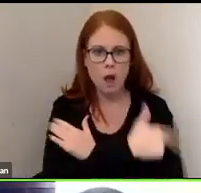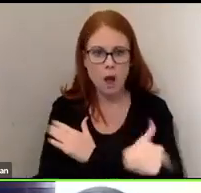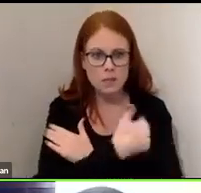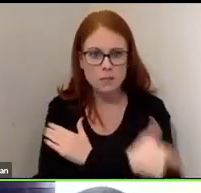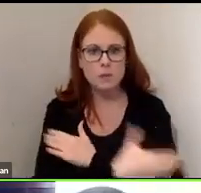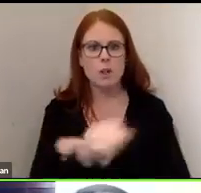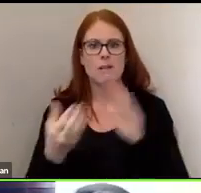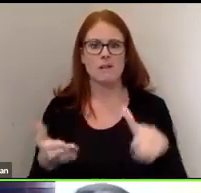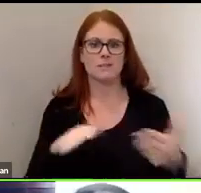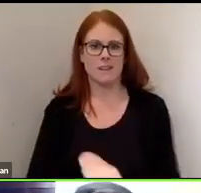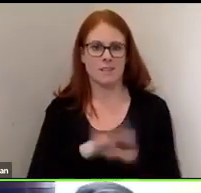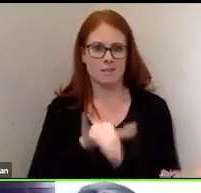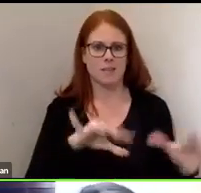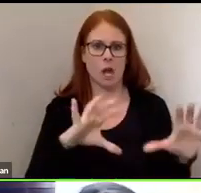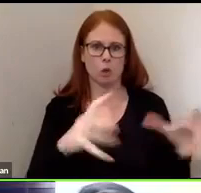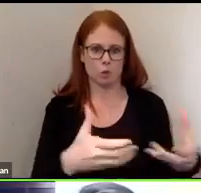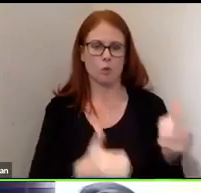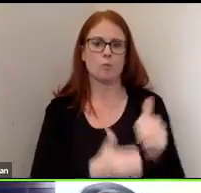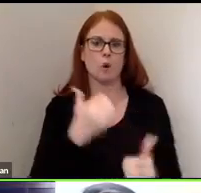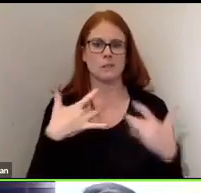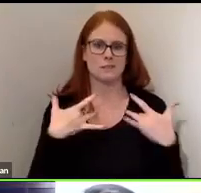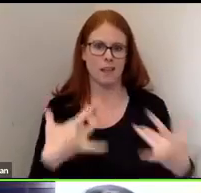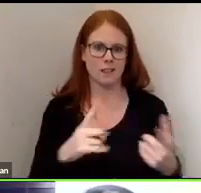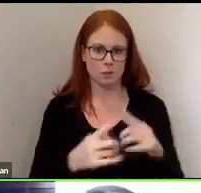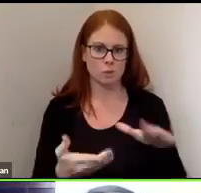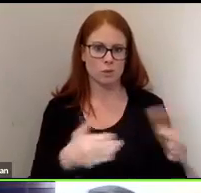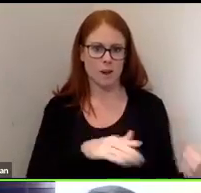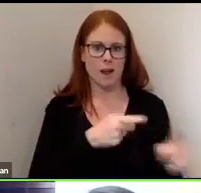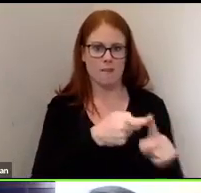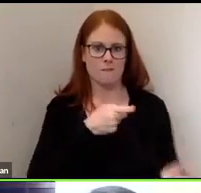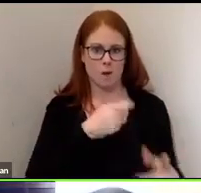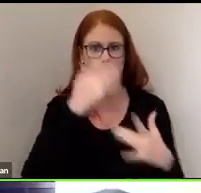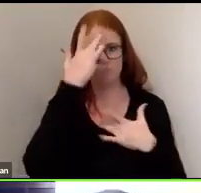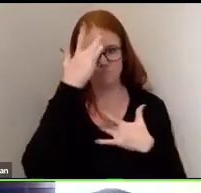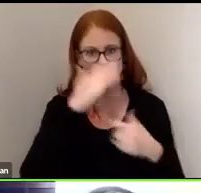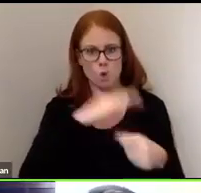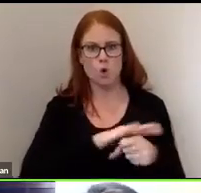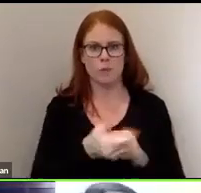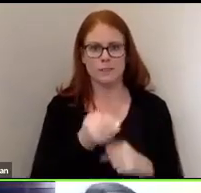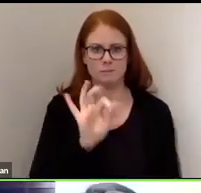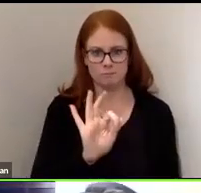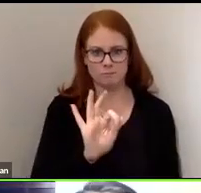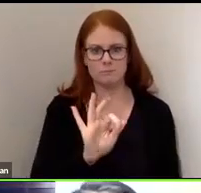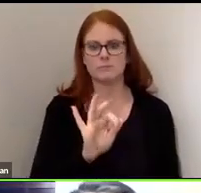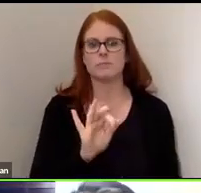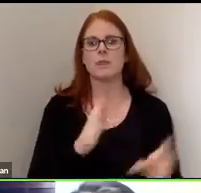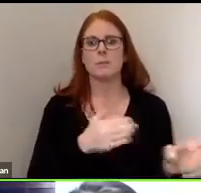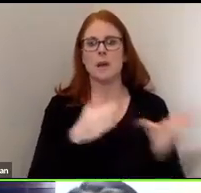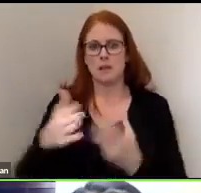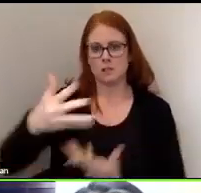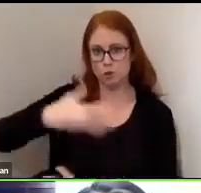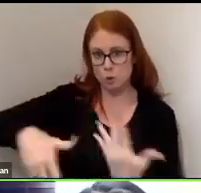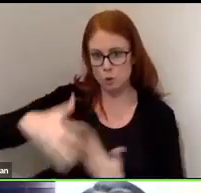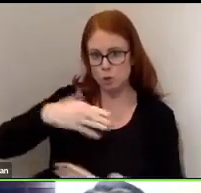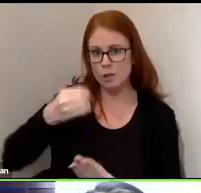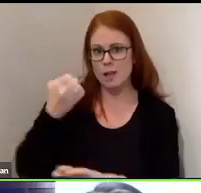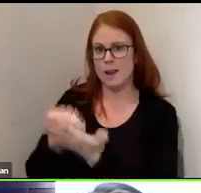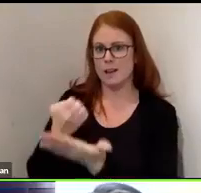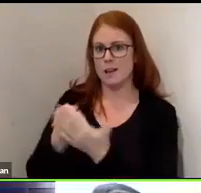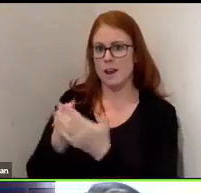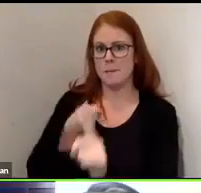in that age group. They're the most likely to die from this disease. But there's also, as you all know, the social and economic